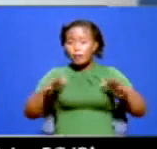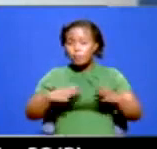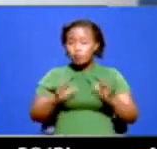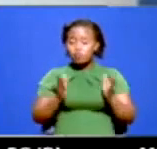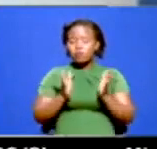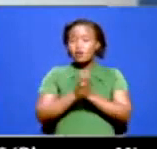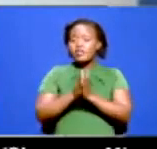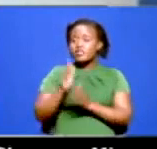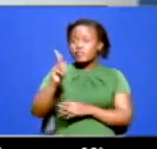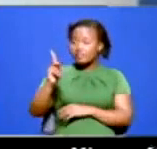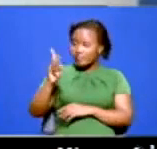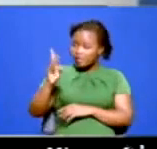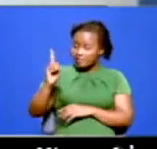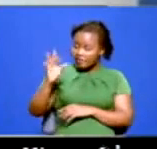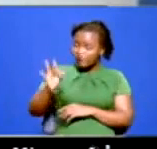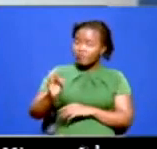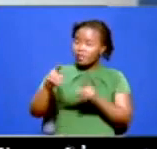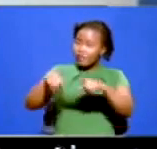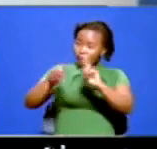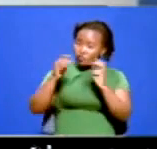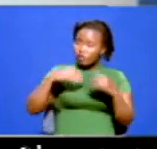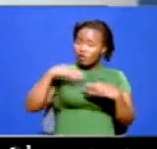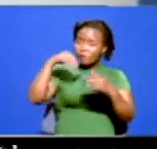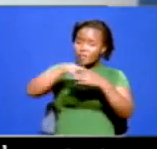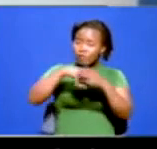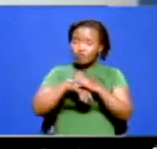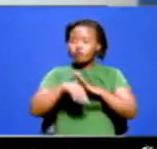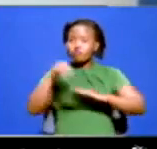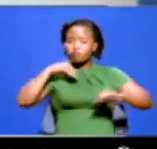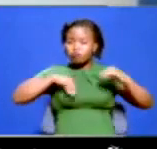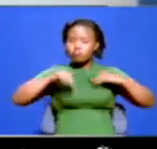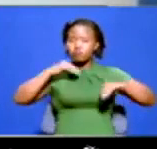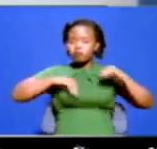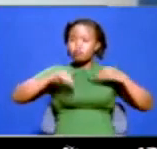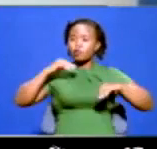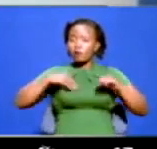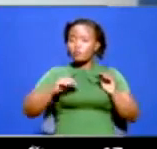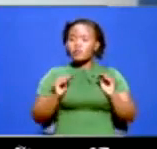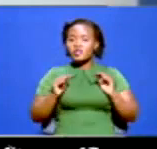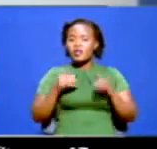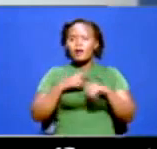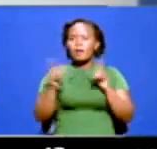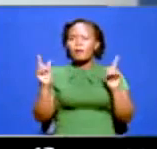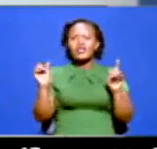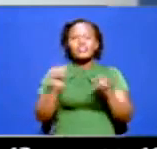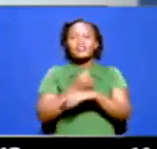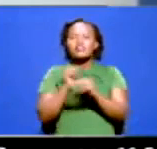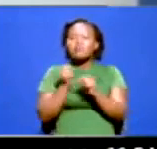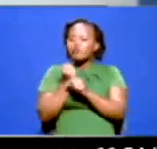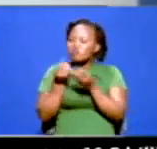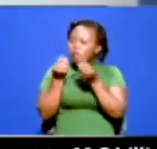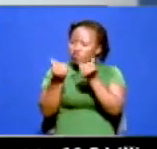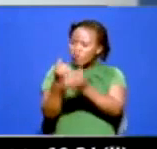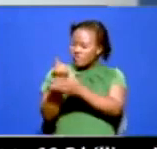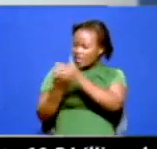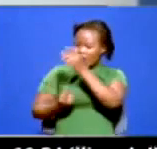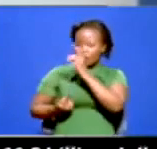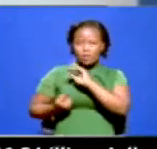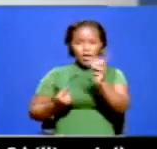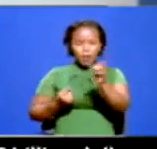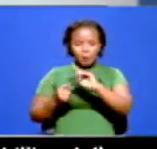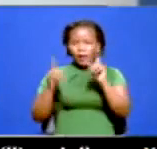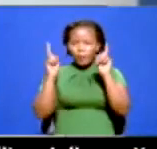who have been involved in those practices. But then we cannot solve it alone. We have to be able to combine